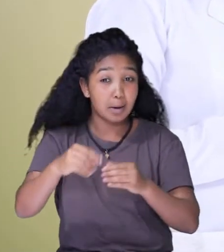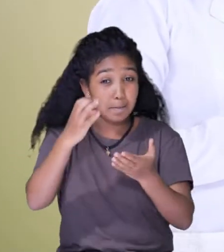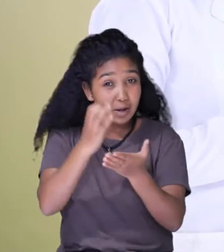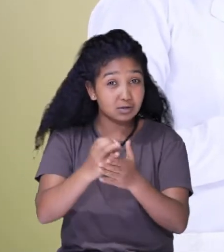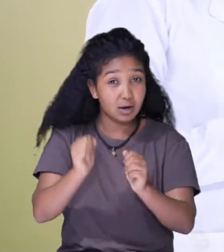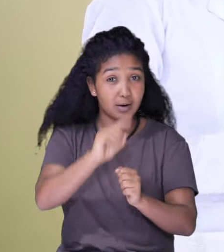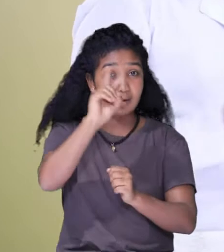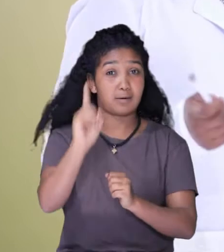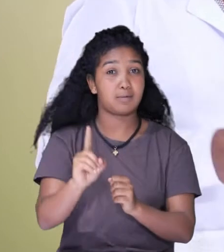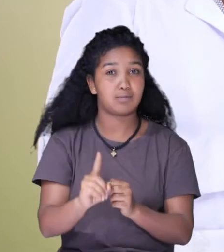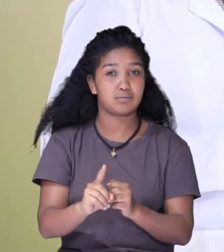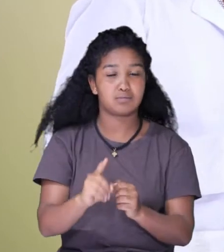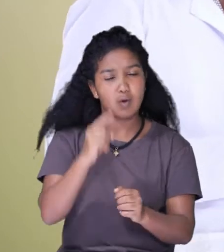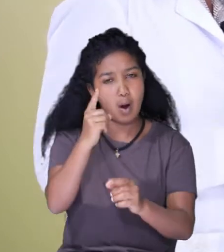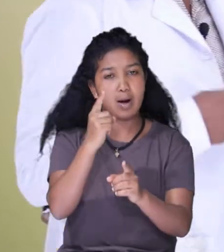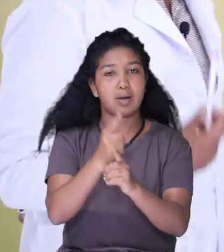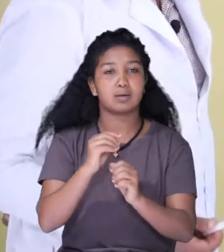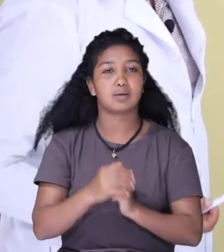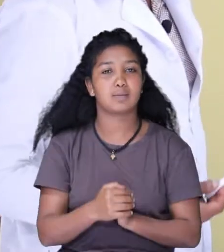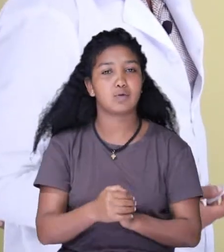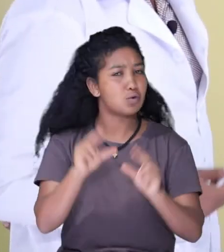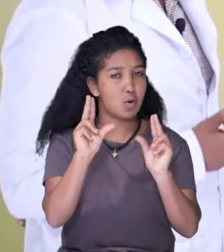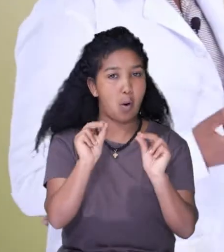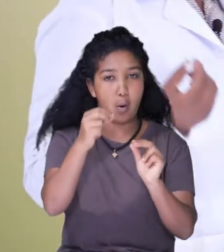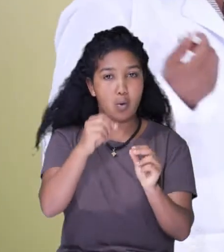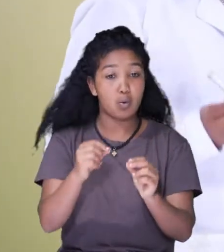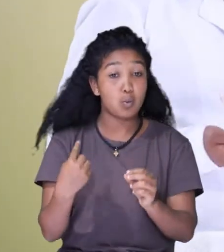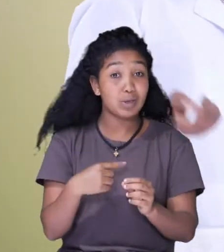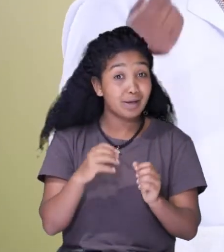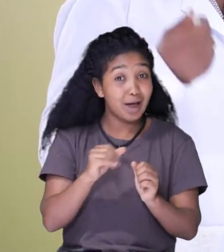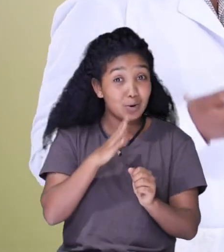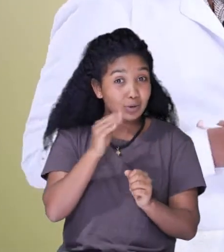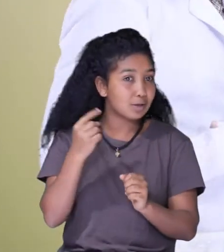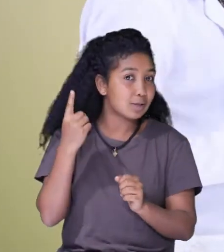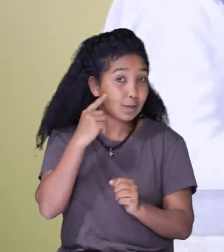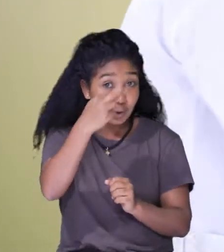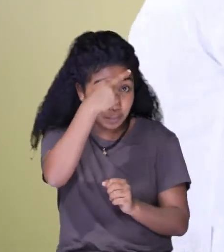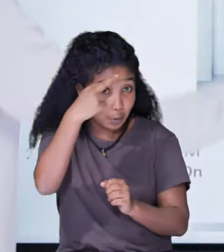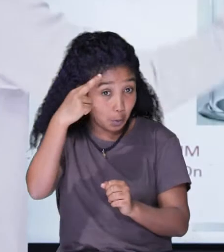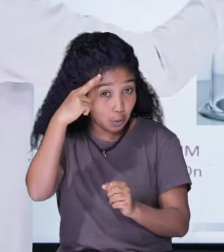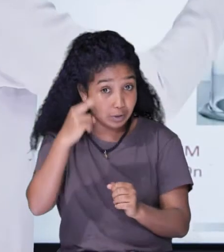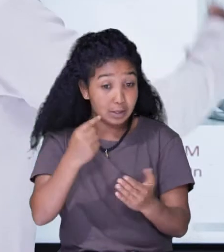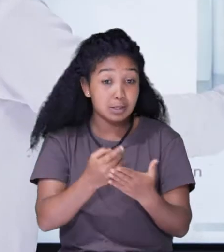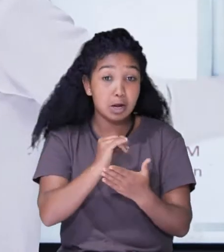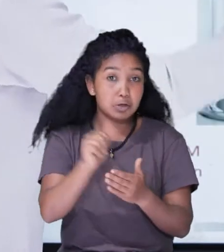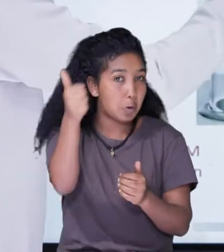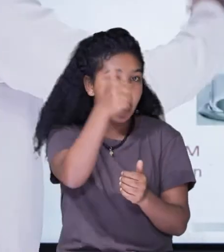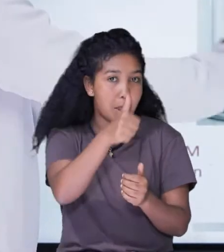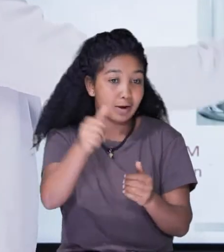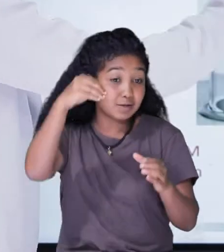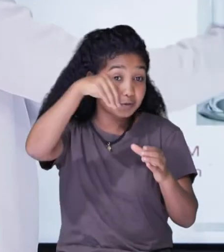jar? You are right. No, we cannot hear the sound, because there is no